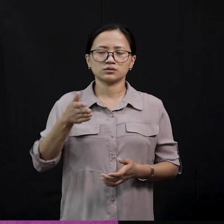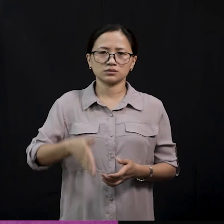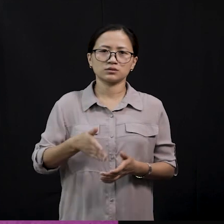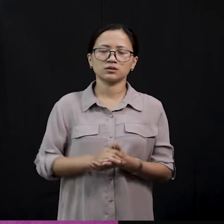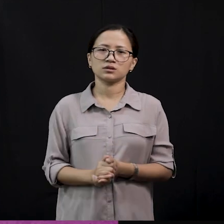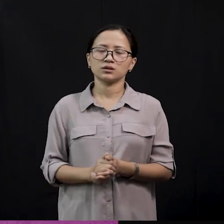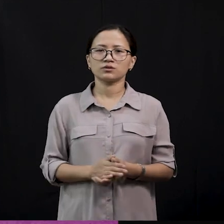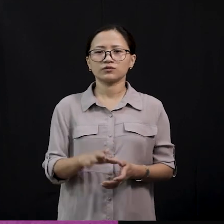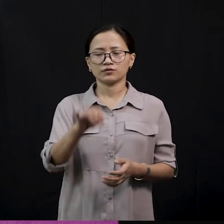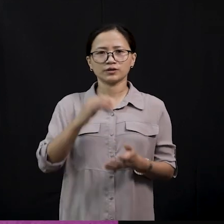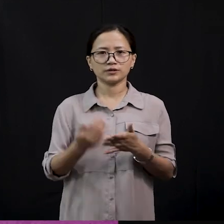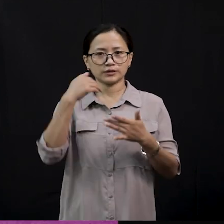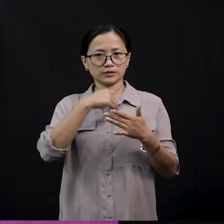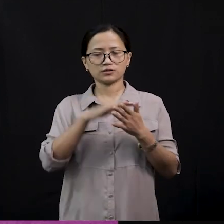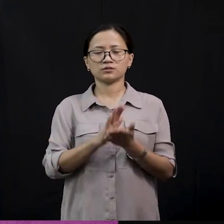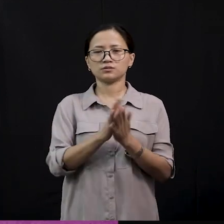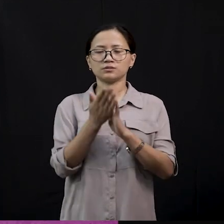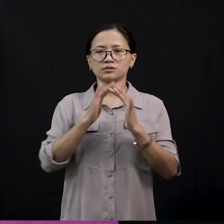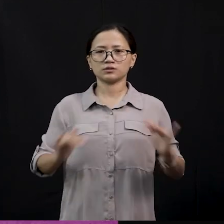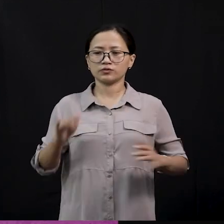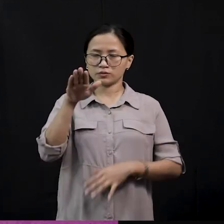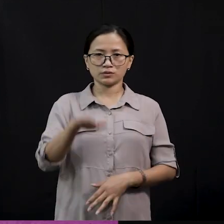will find inner peace like a child.